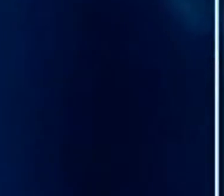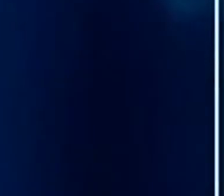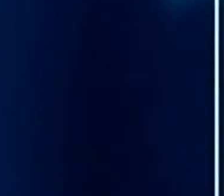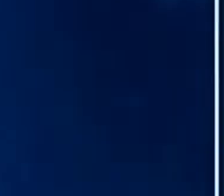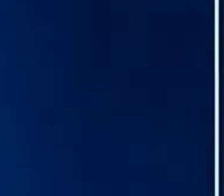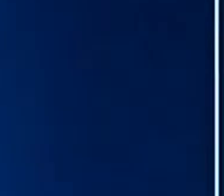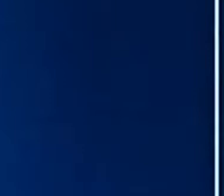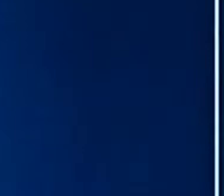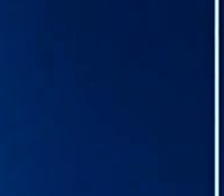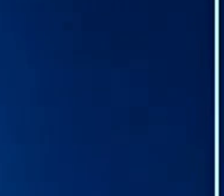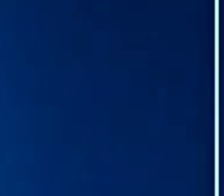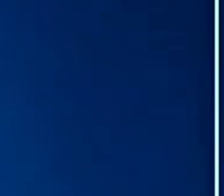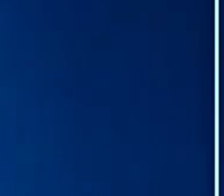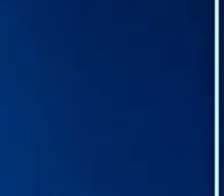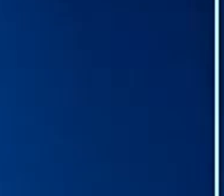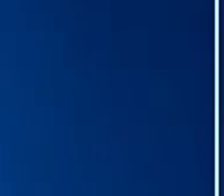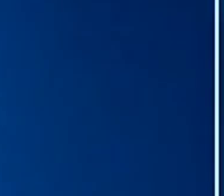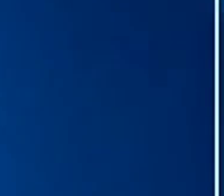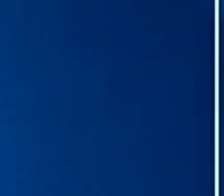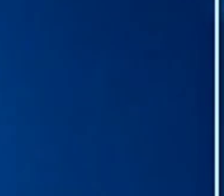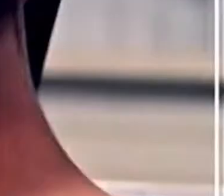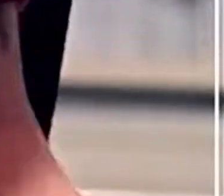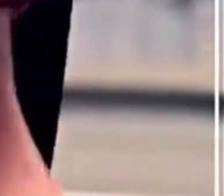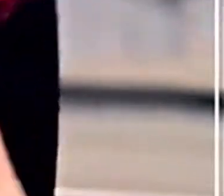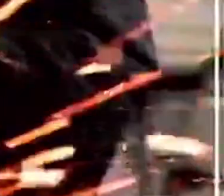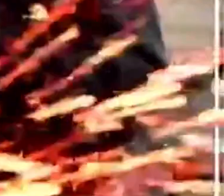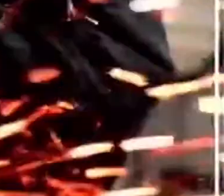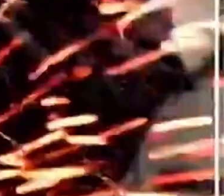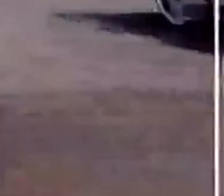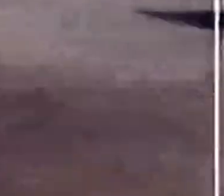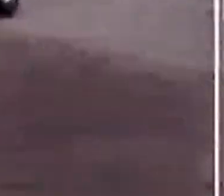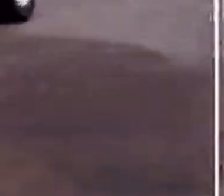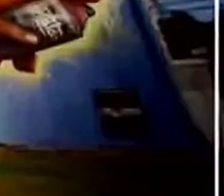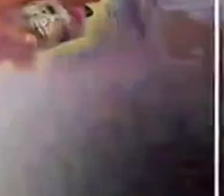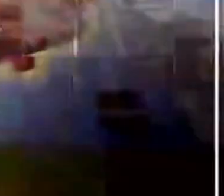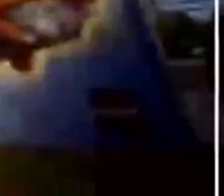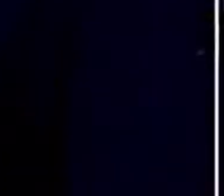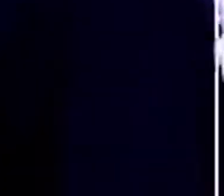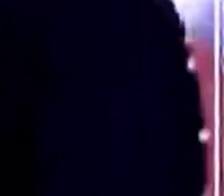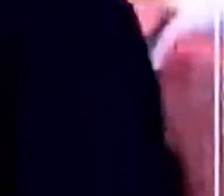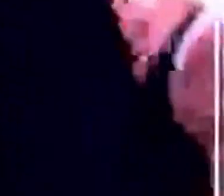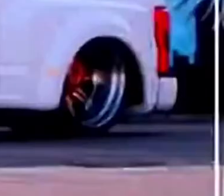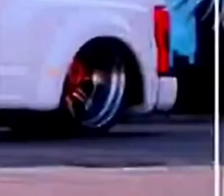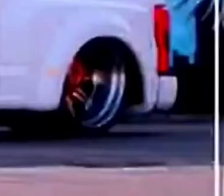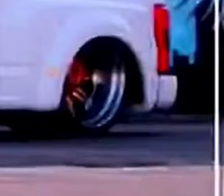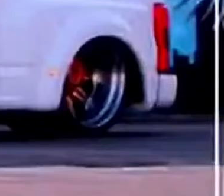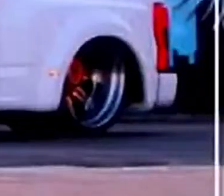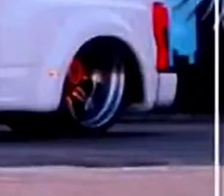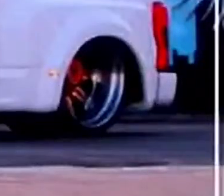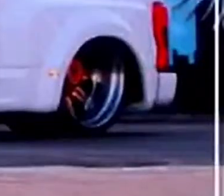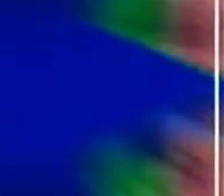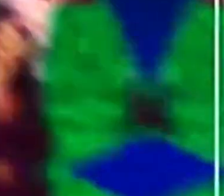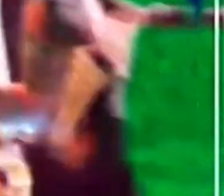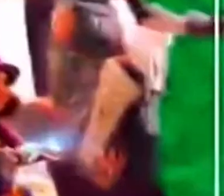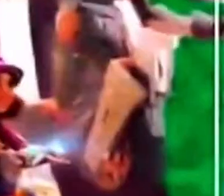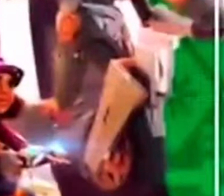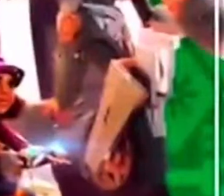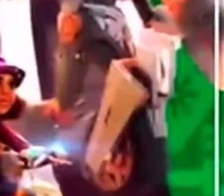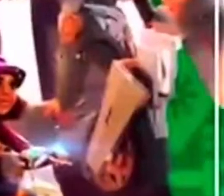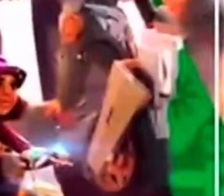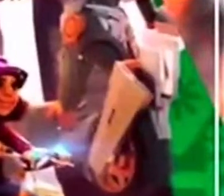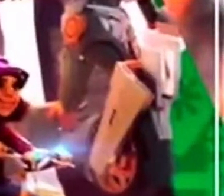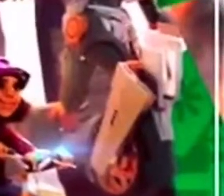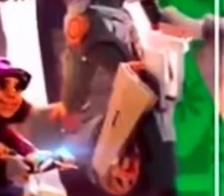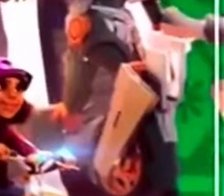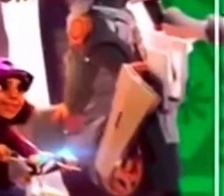Bill and his talented team take on muscle cars and monster truck builds for their rowdy customers. Check it out, one of a kind. The Malta